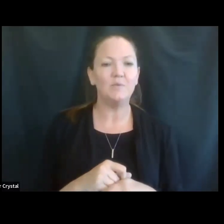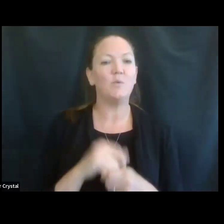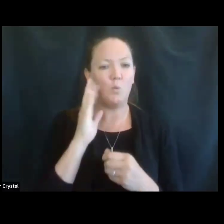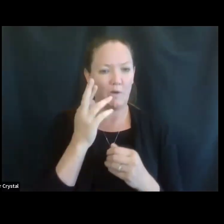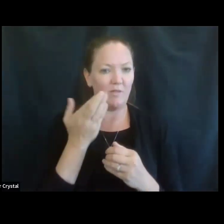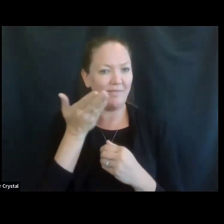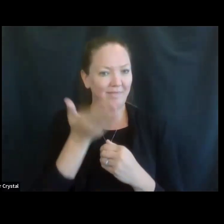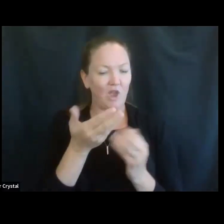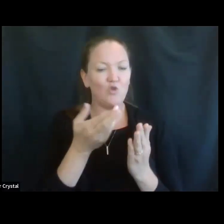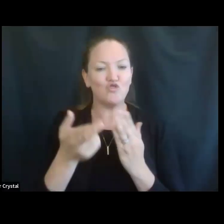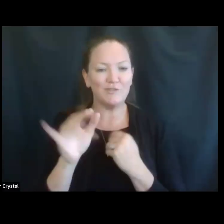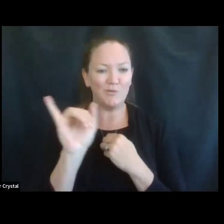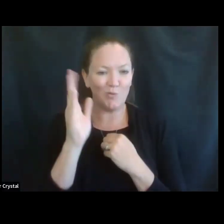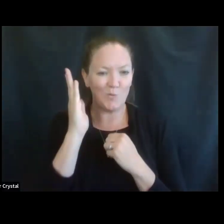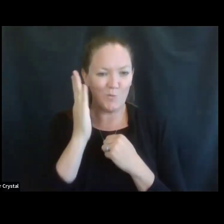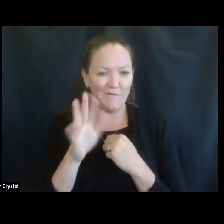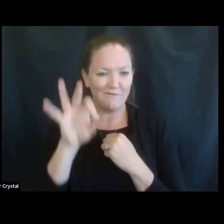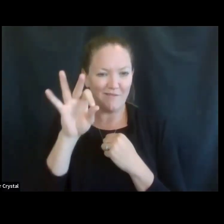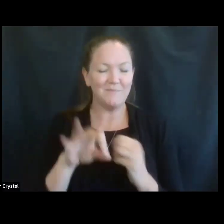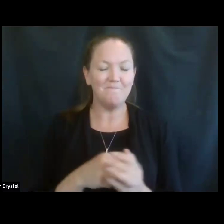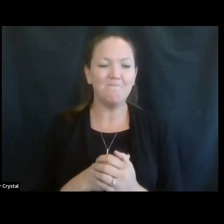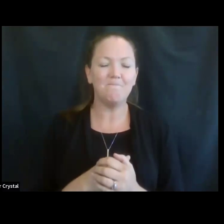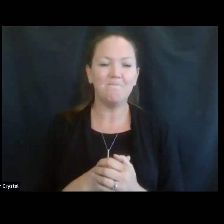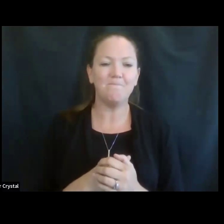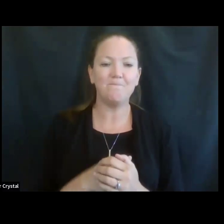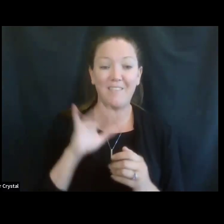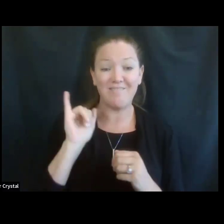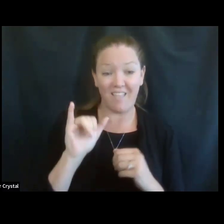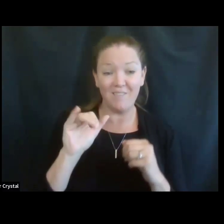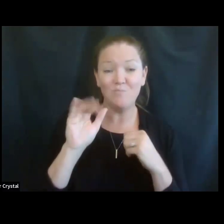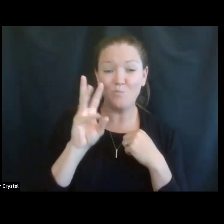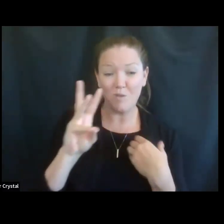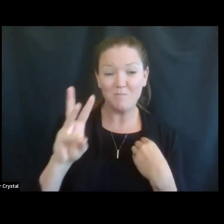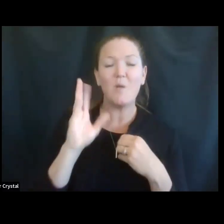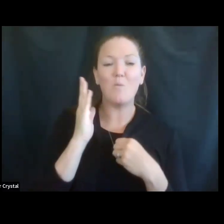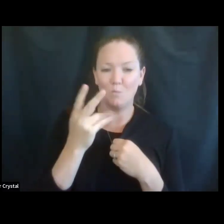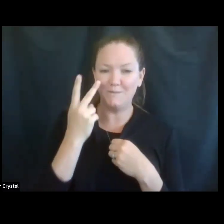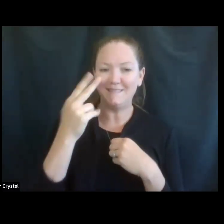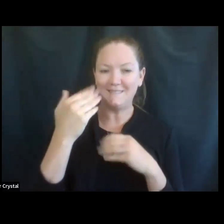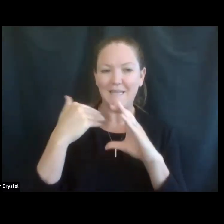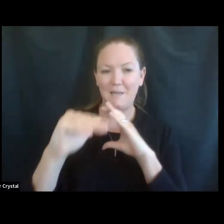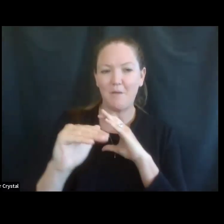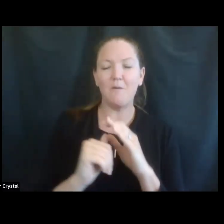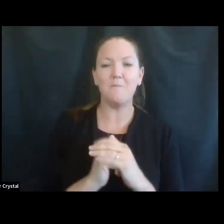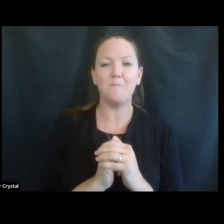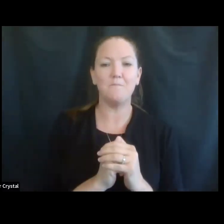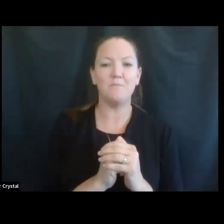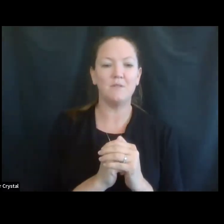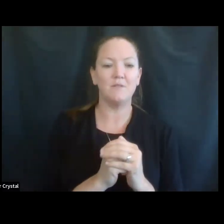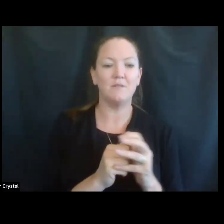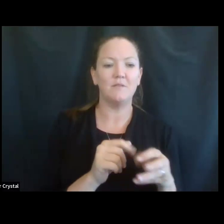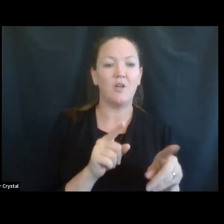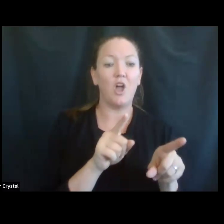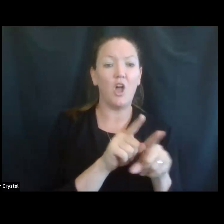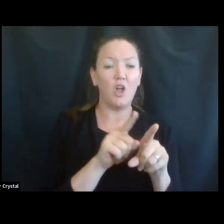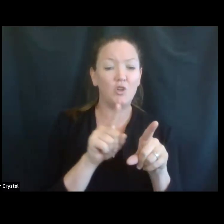itself. Mm-hmm. In the update resource page, you'll see that email, and it's also actually under add a resource.